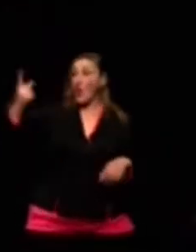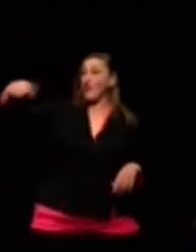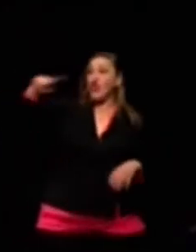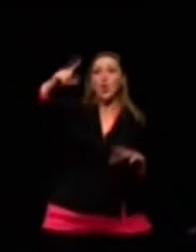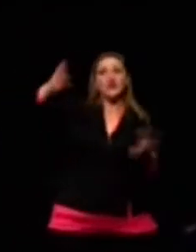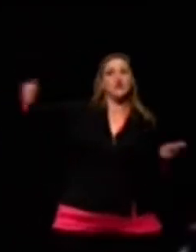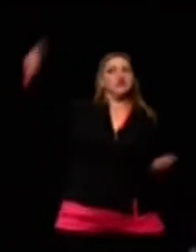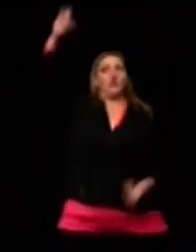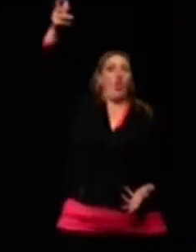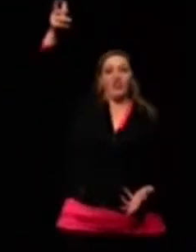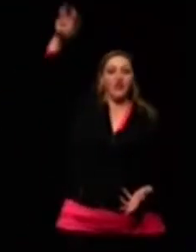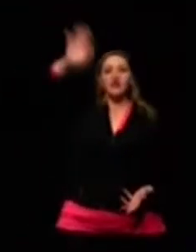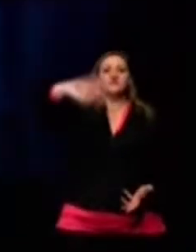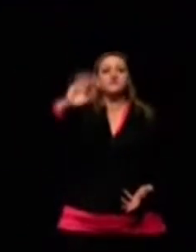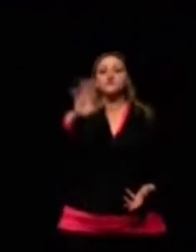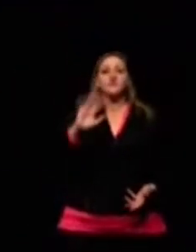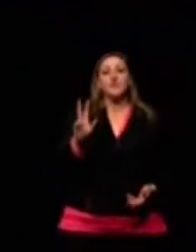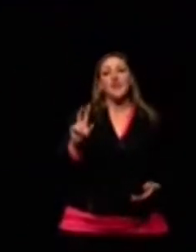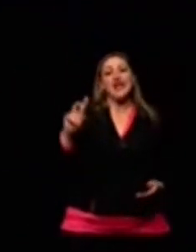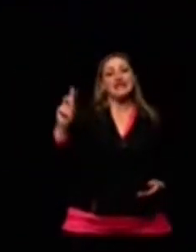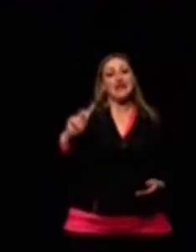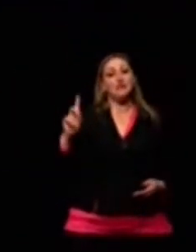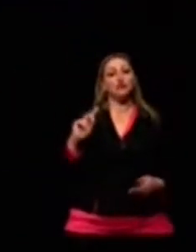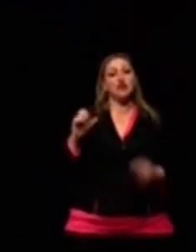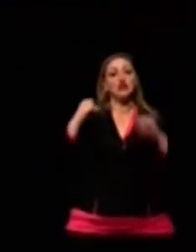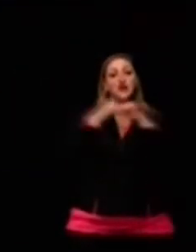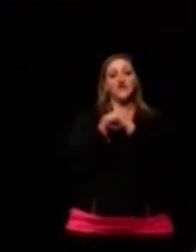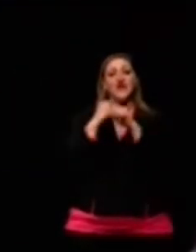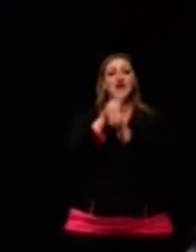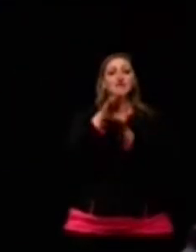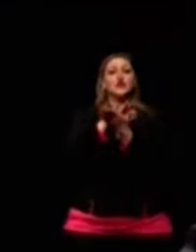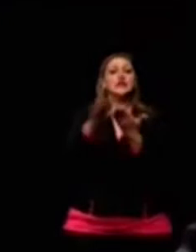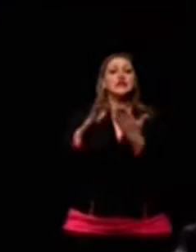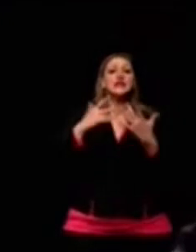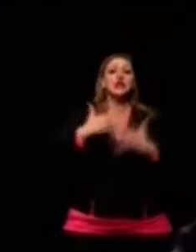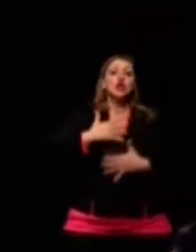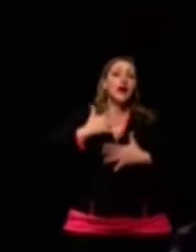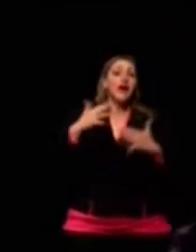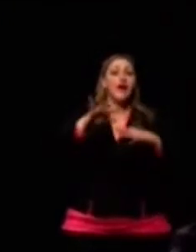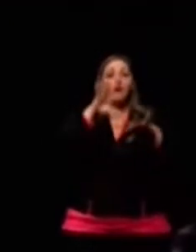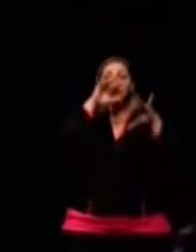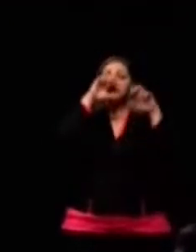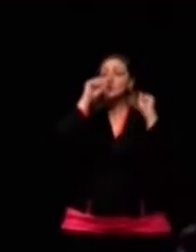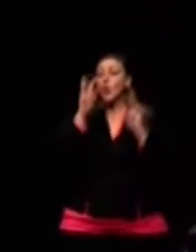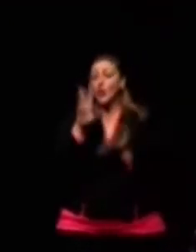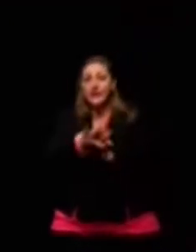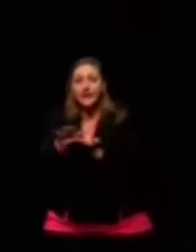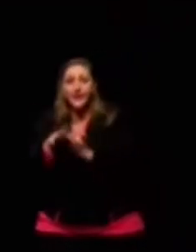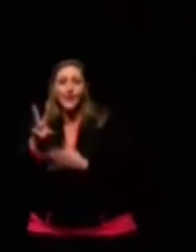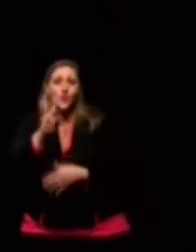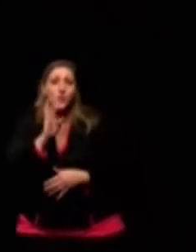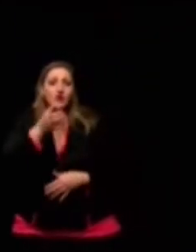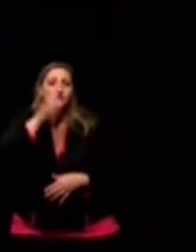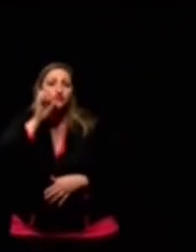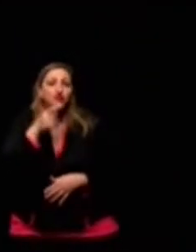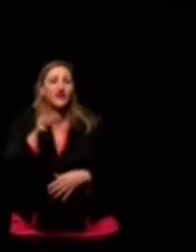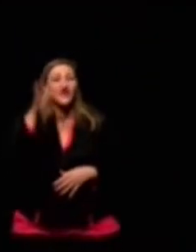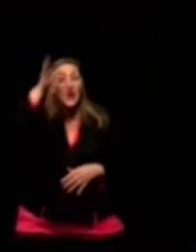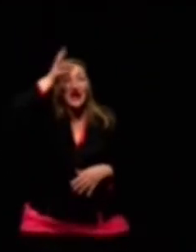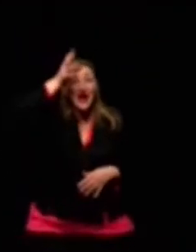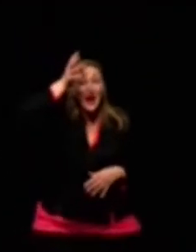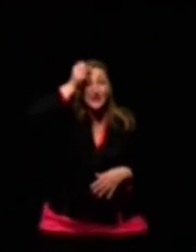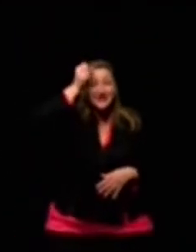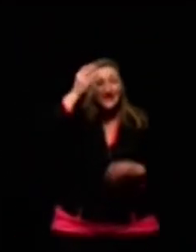at the top. Democrats are fighting for cleaner air to breathe and water to drink, for common sense